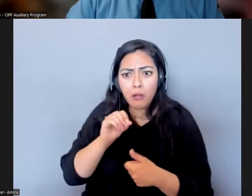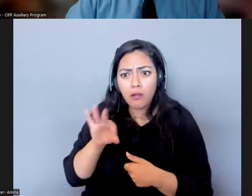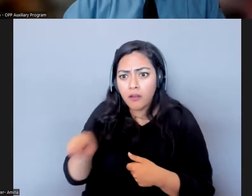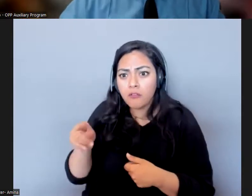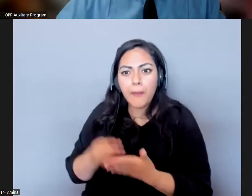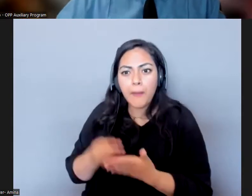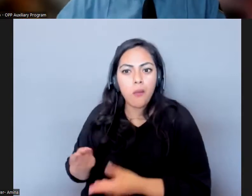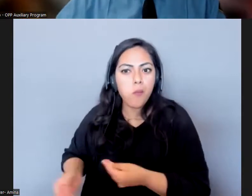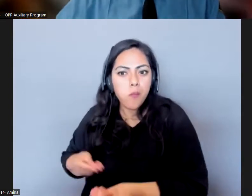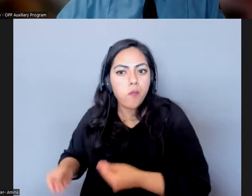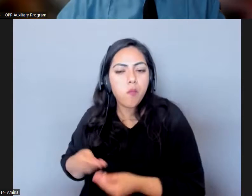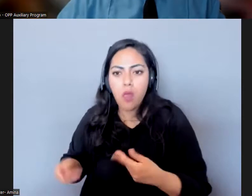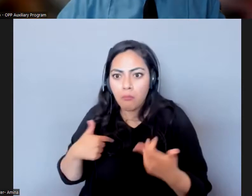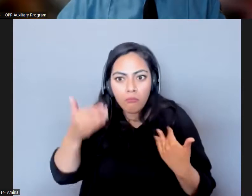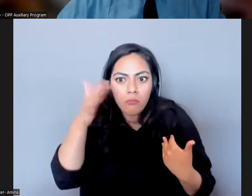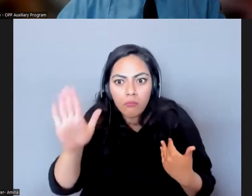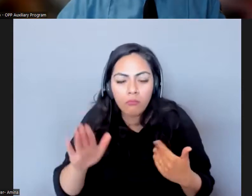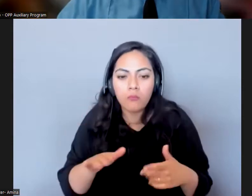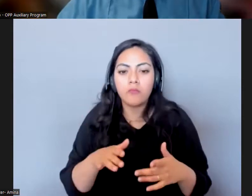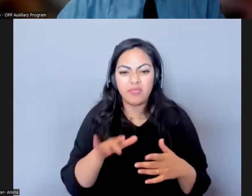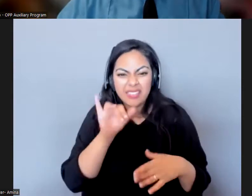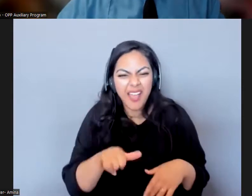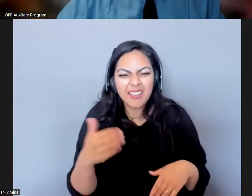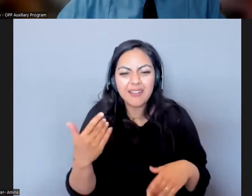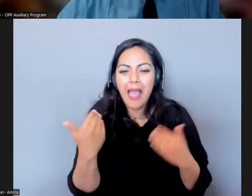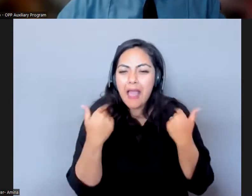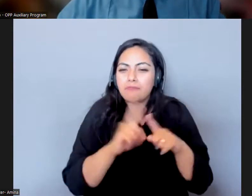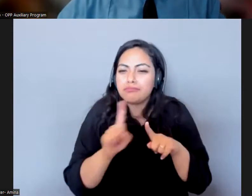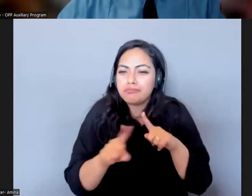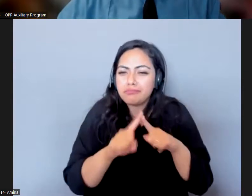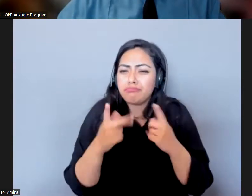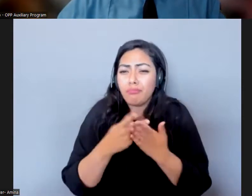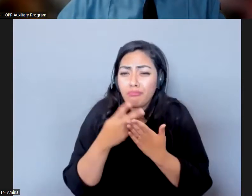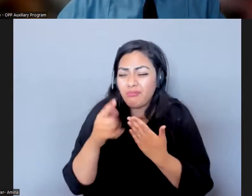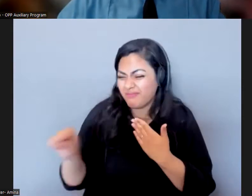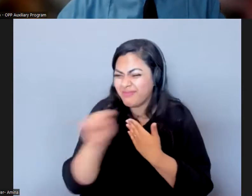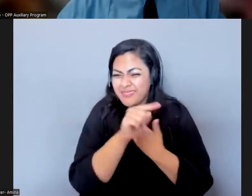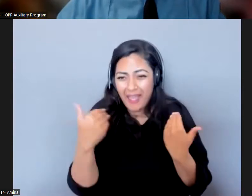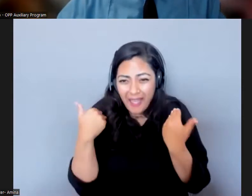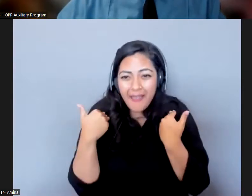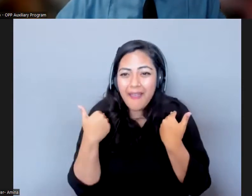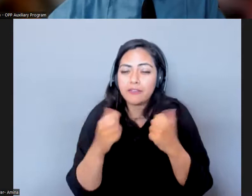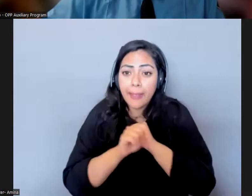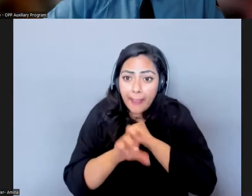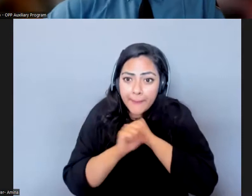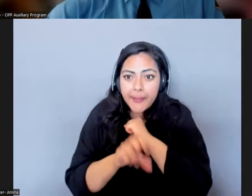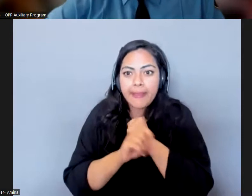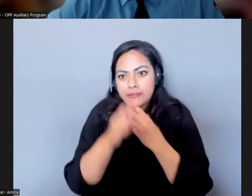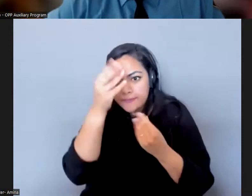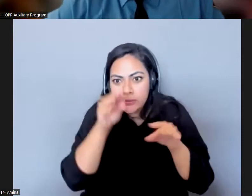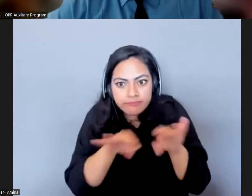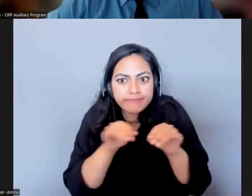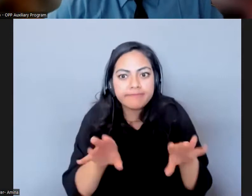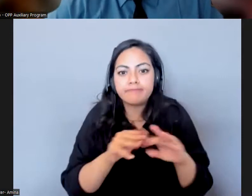So there was a campaign that was recently done on that. So just keeping apprised. It's hard to keep up to everything, because